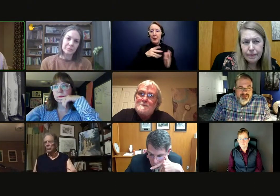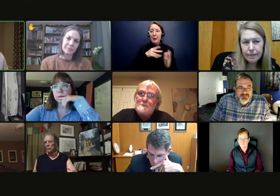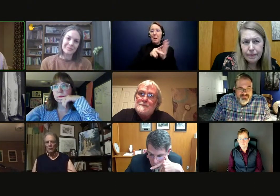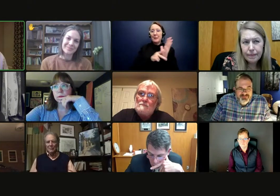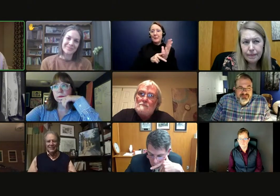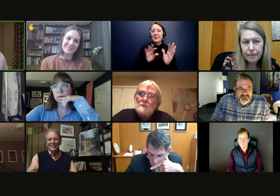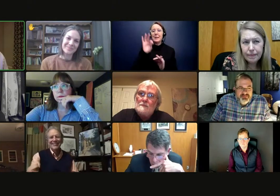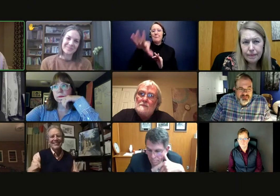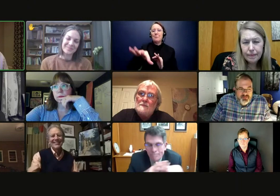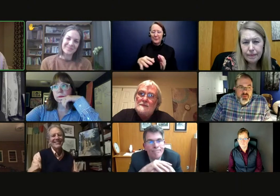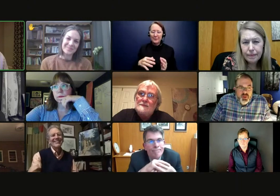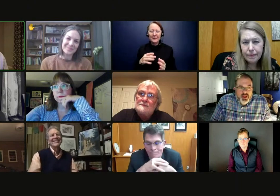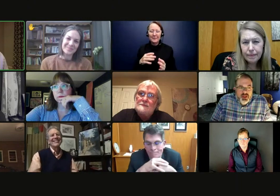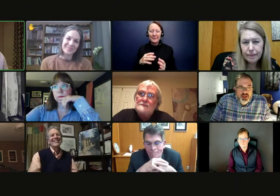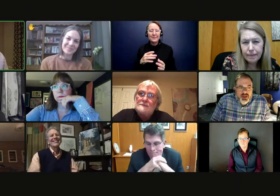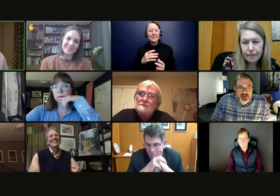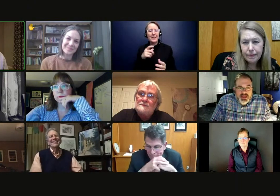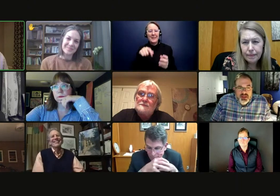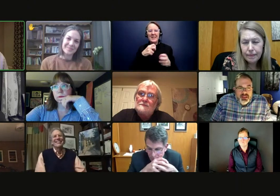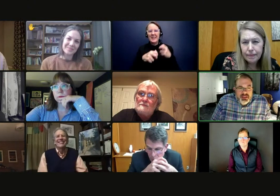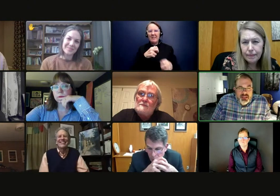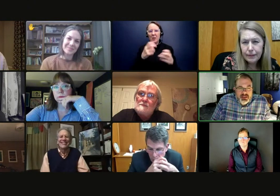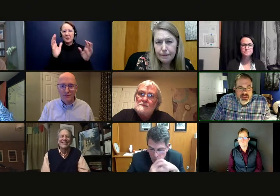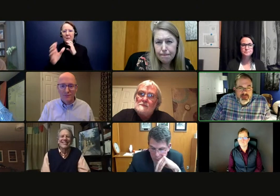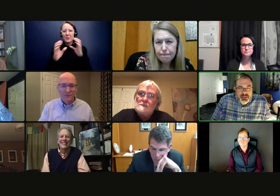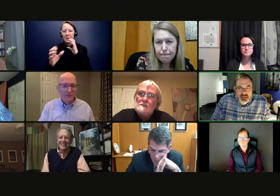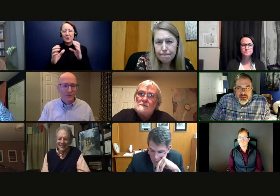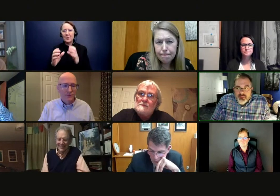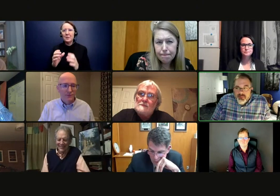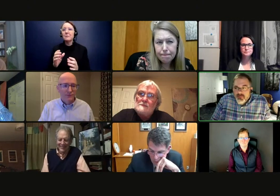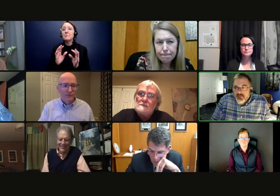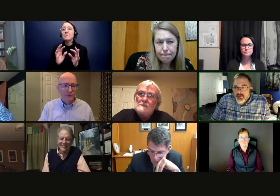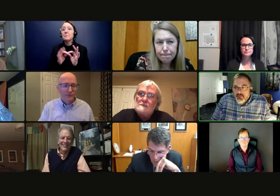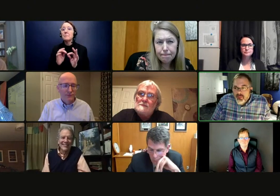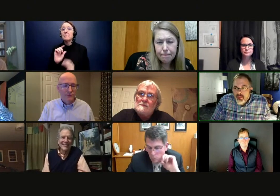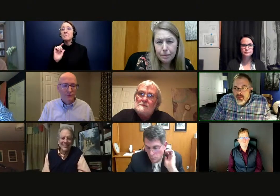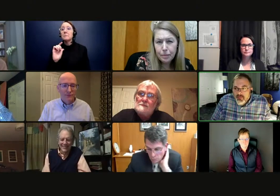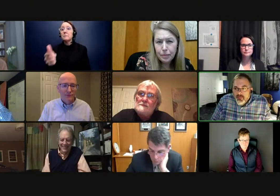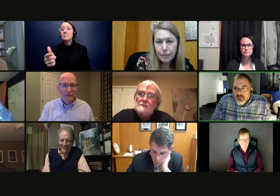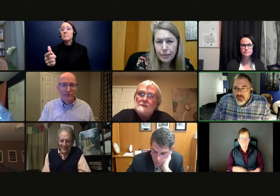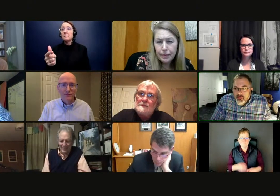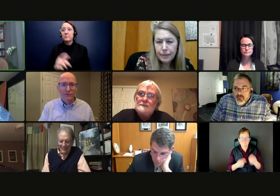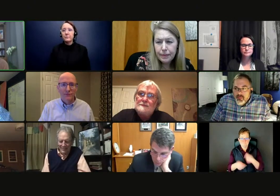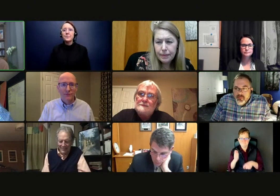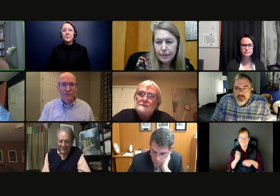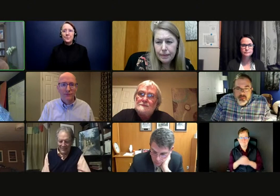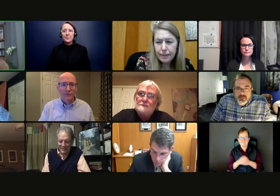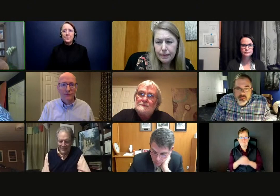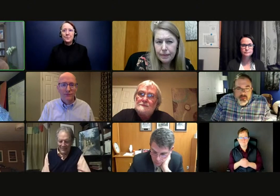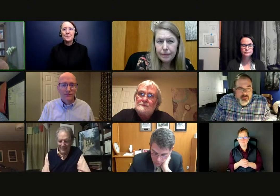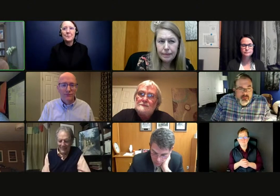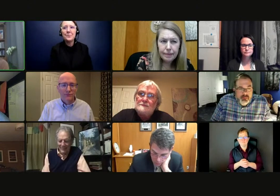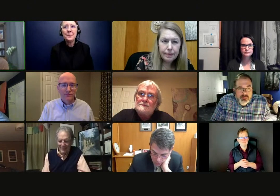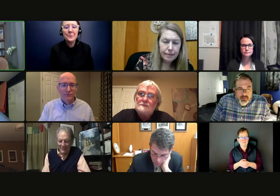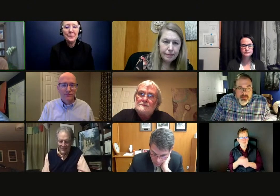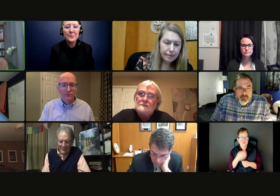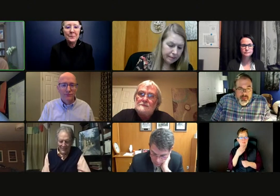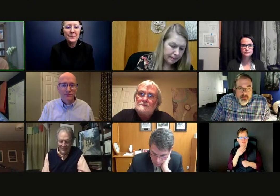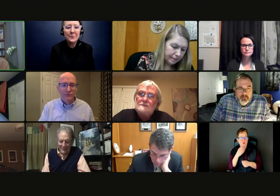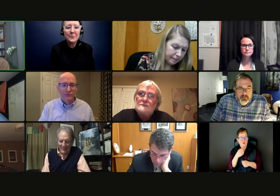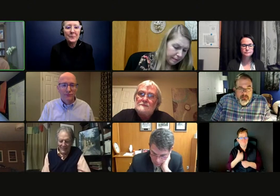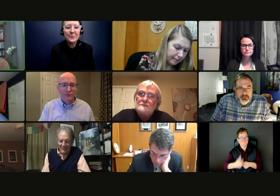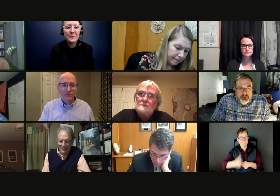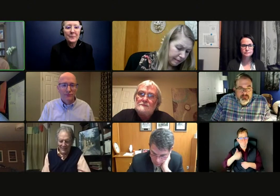this difficult conversation. Thank you, Councillor. Councillor Stapleton. Thank you, Councillor Hoy. This is Virginia